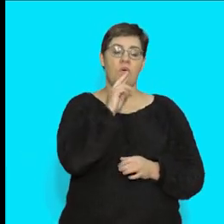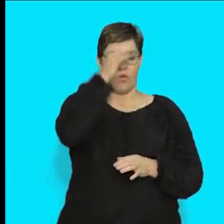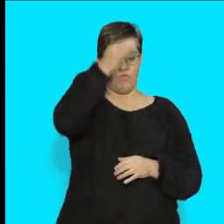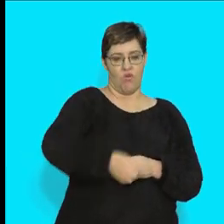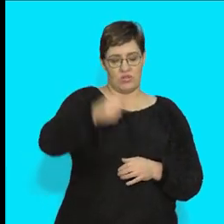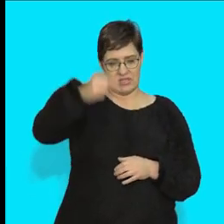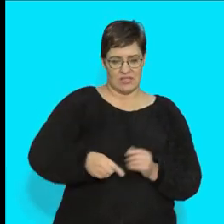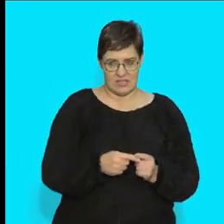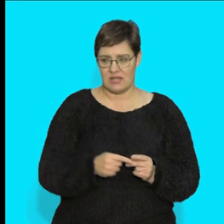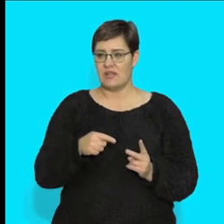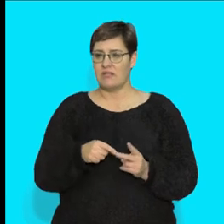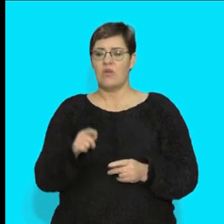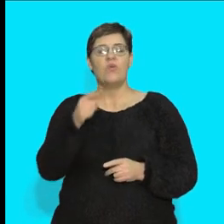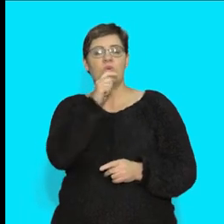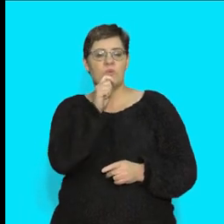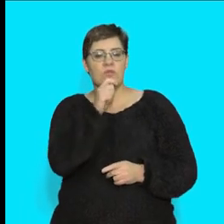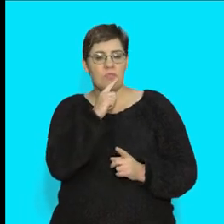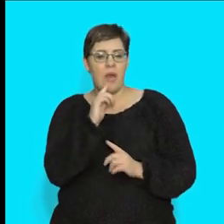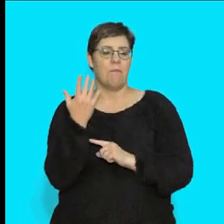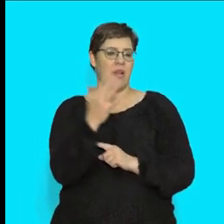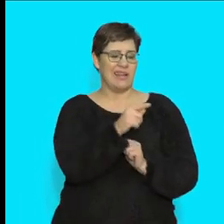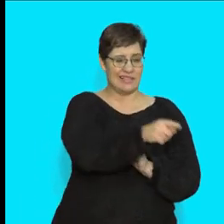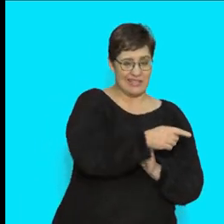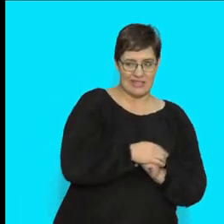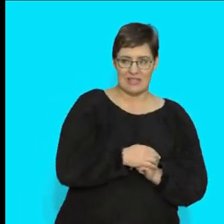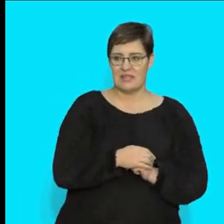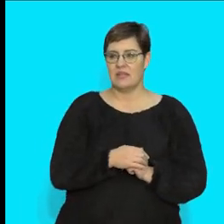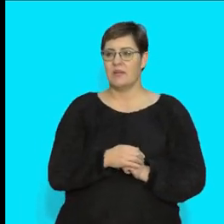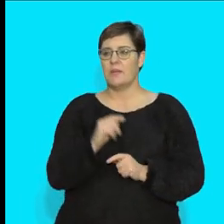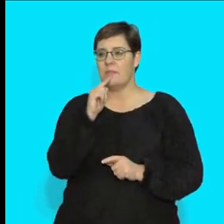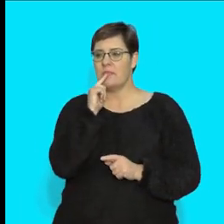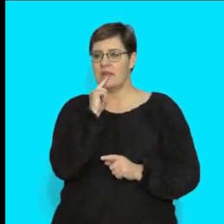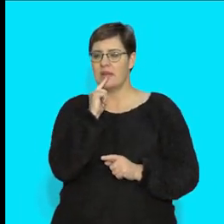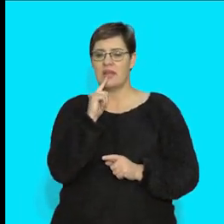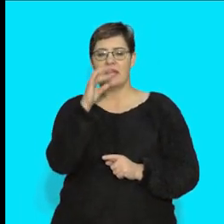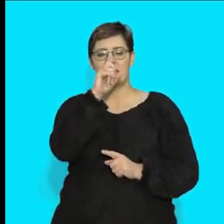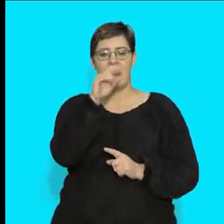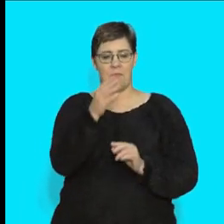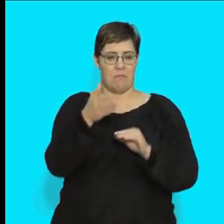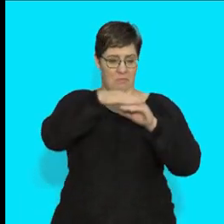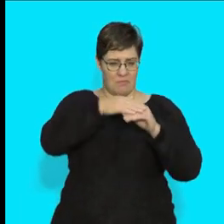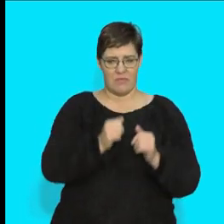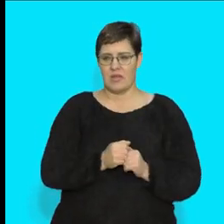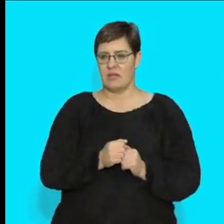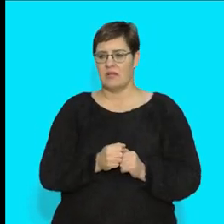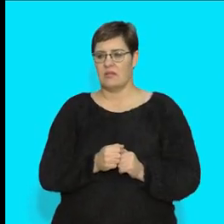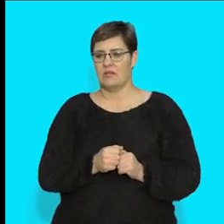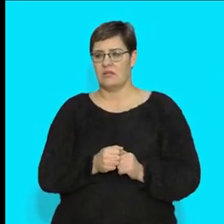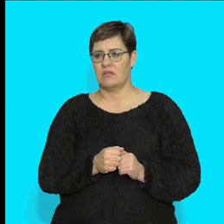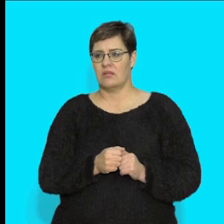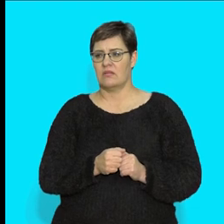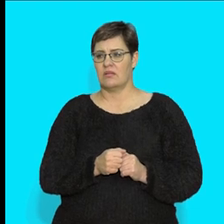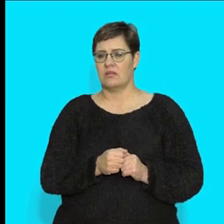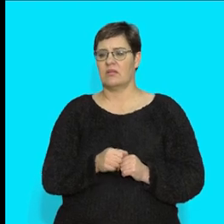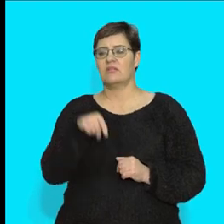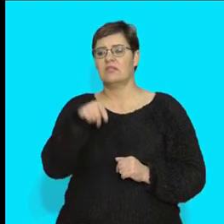This one you use a little bit of a plant and you put like a little xylem over it. This one I actually used to do. You